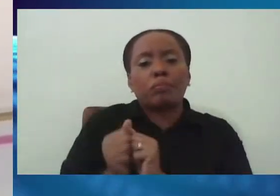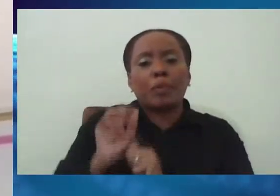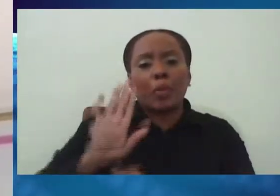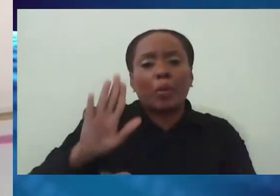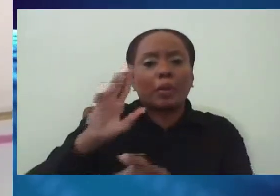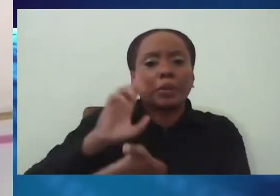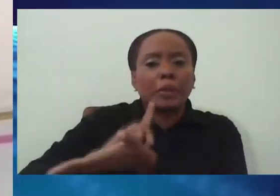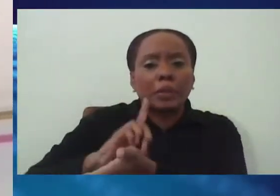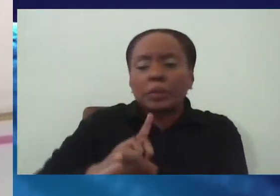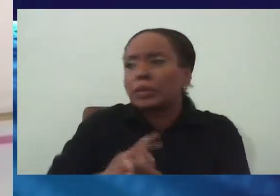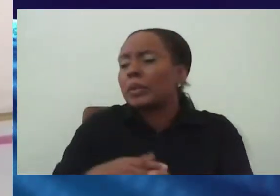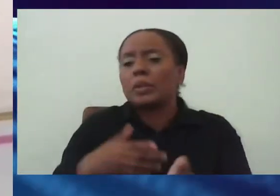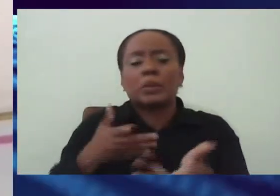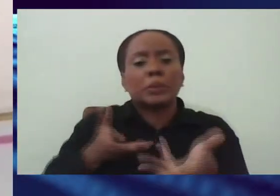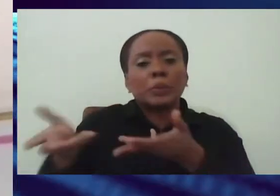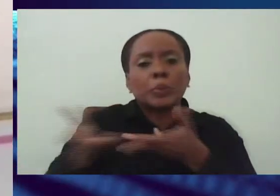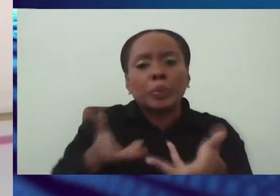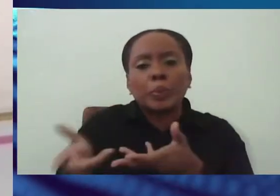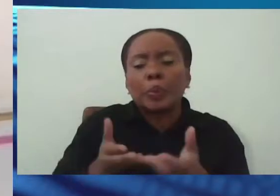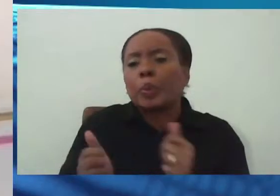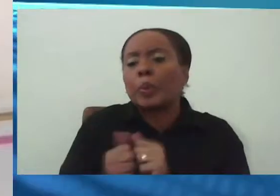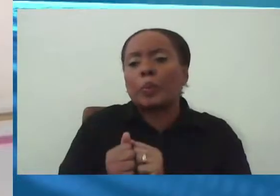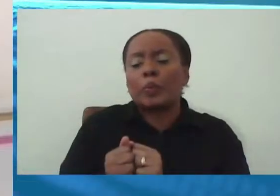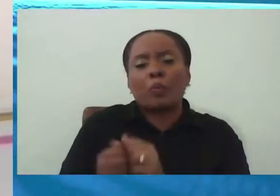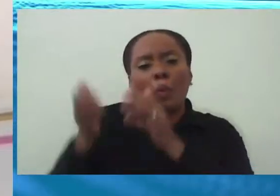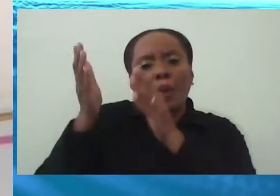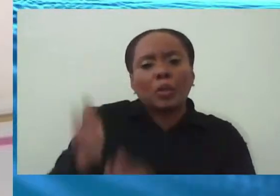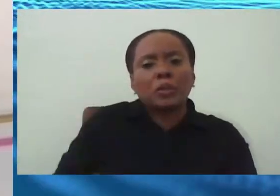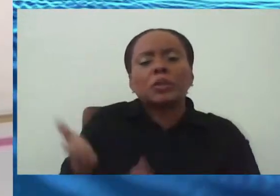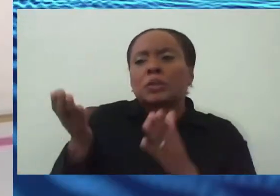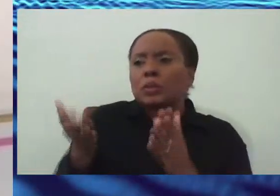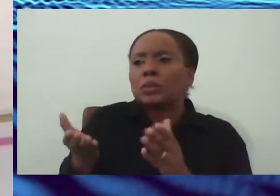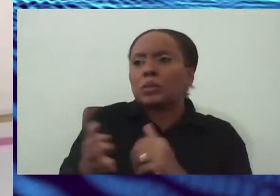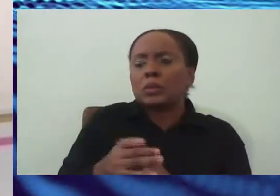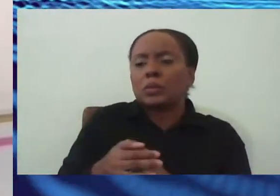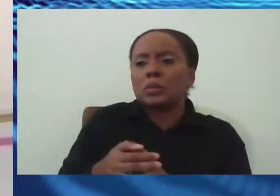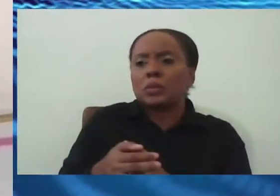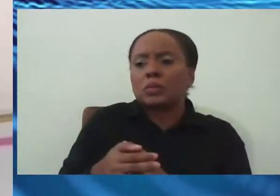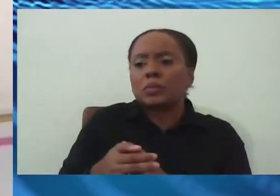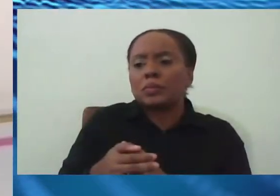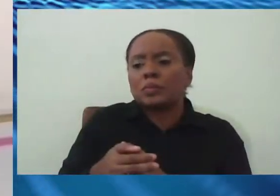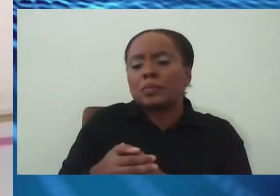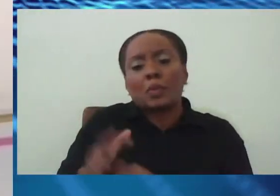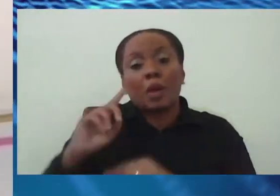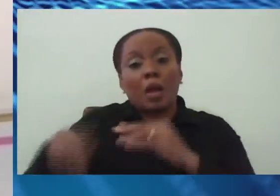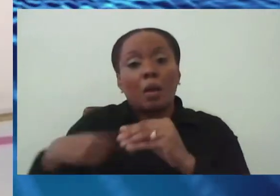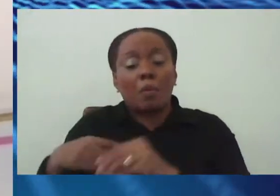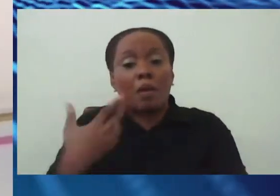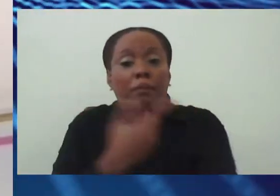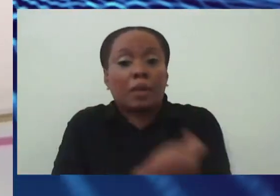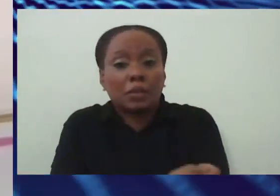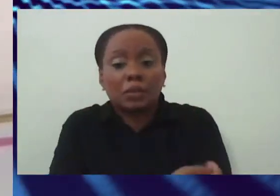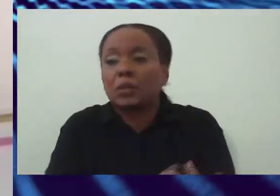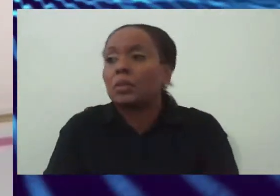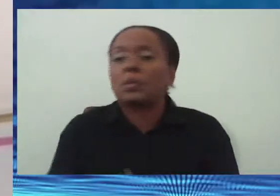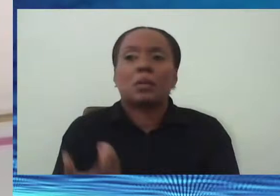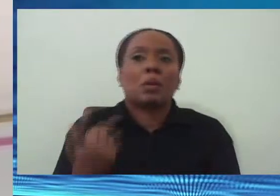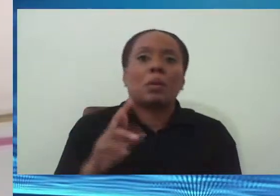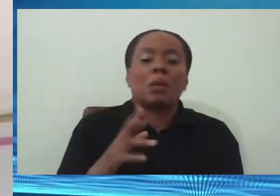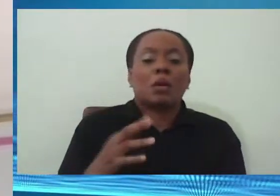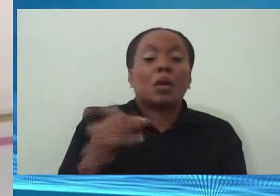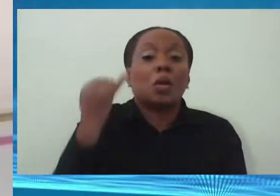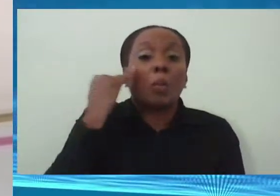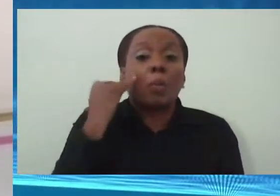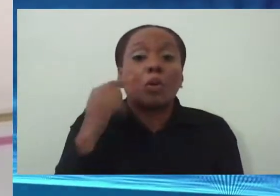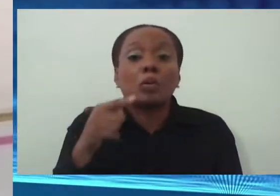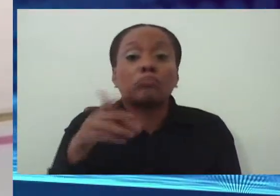being vaccinated as a way of minimizing your ability to spread COVID, or if you contract COVID, to